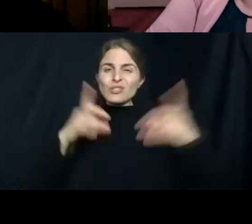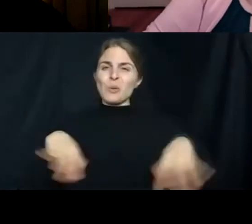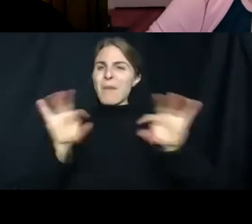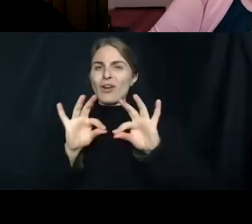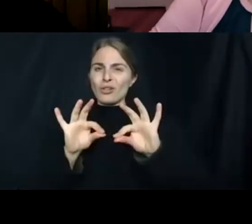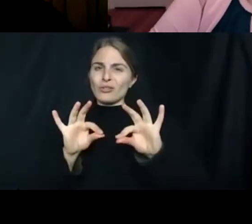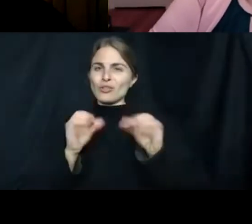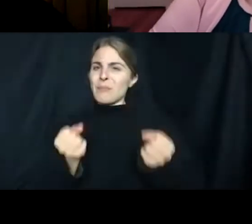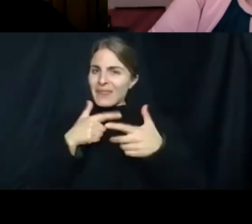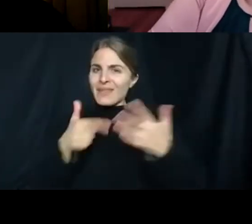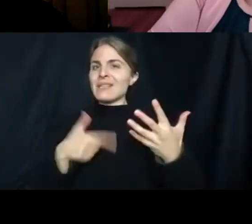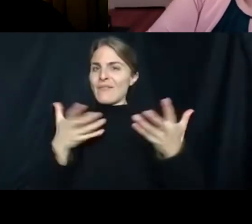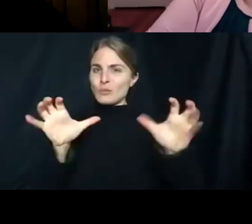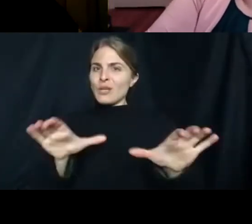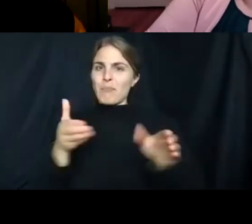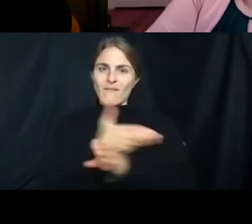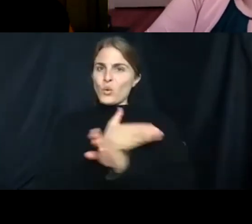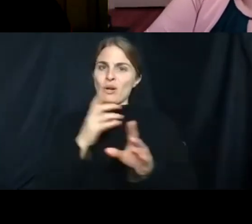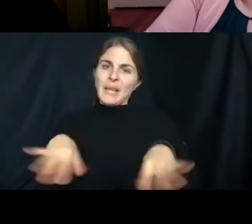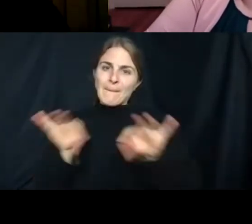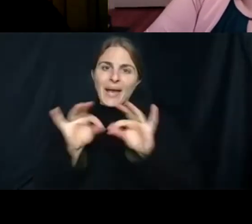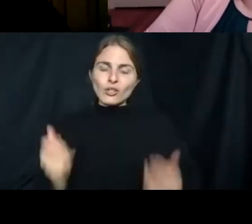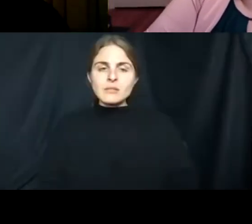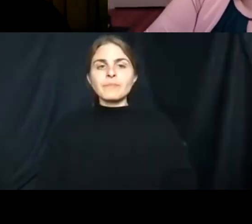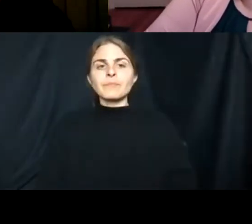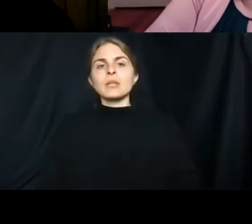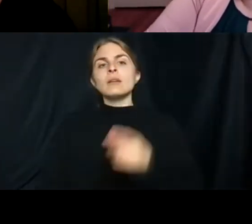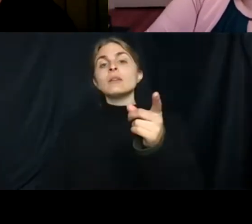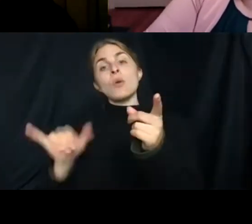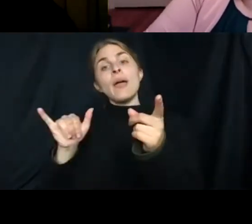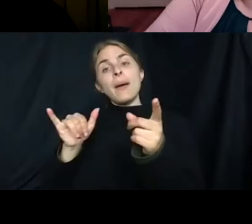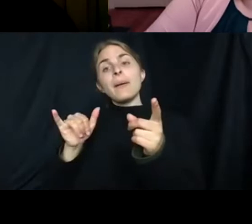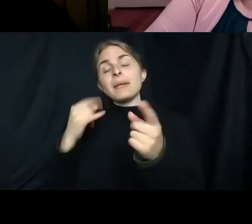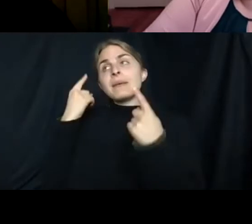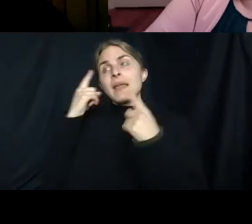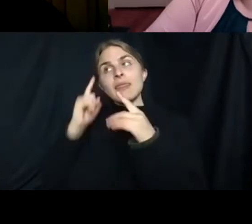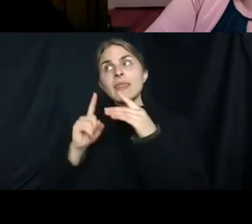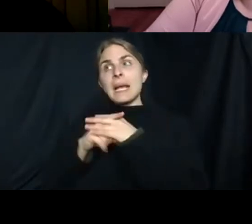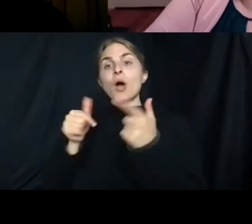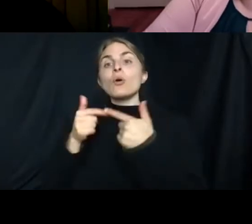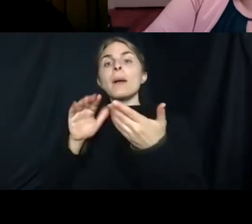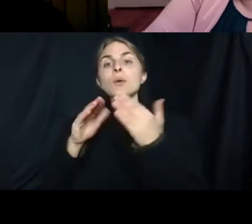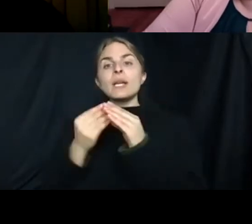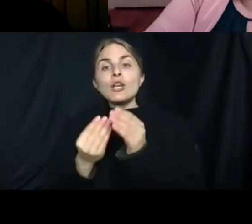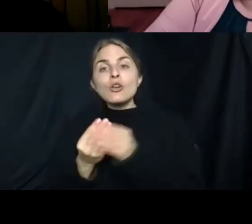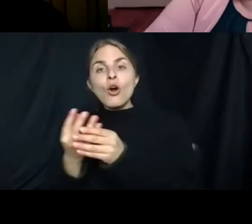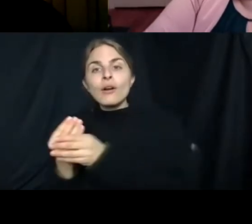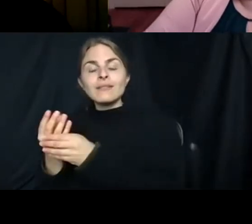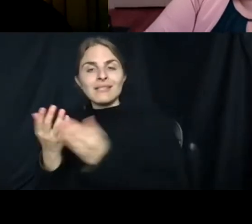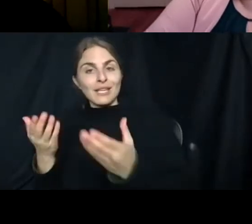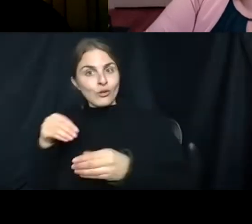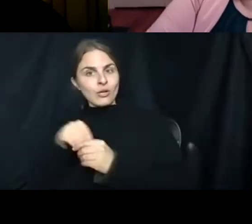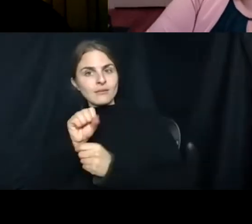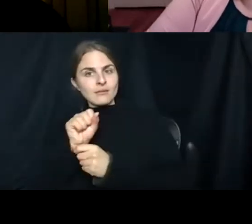place. So that makes me think about the issue of community gardens, which, you know, here in Syracuse, that's something